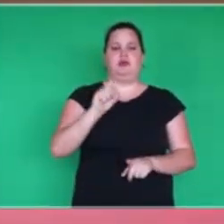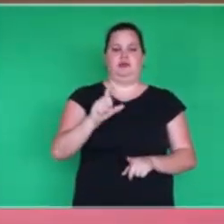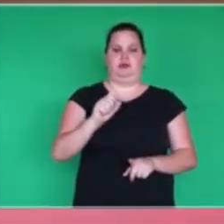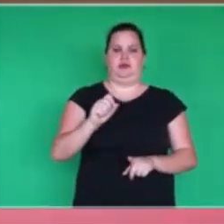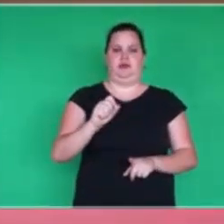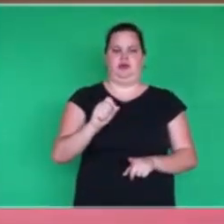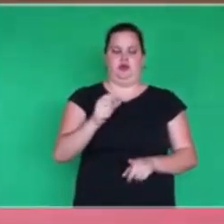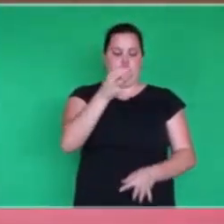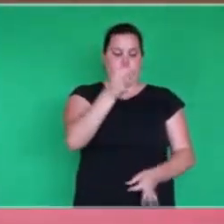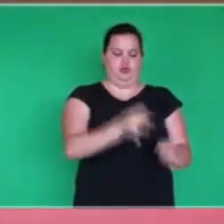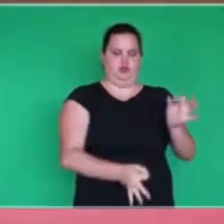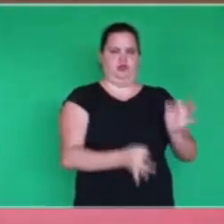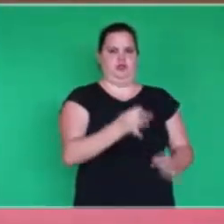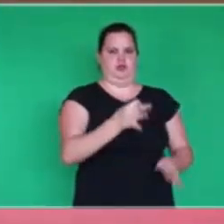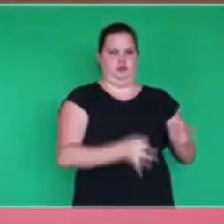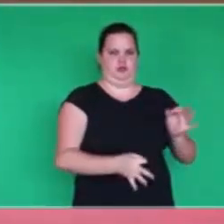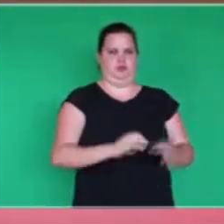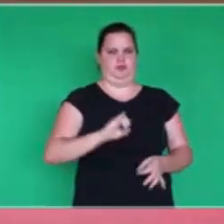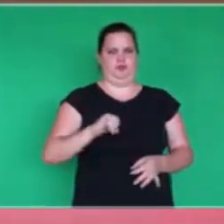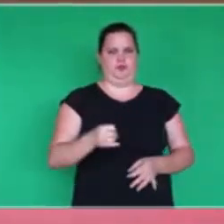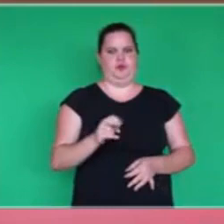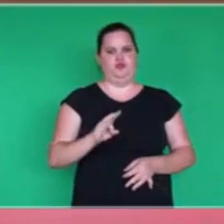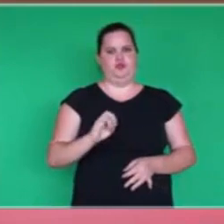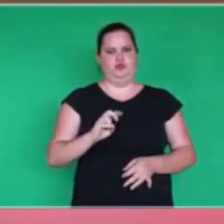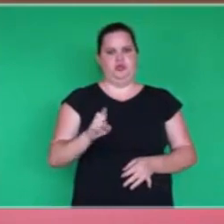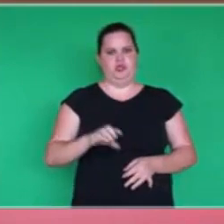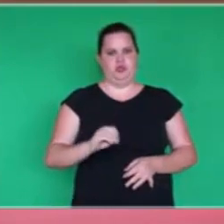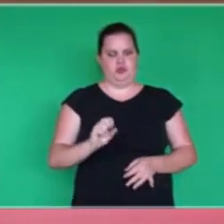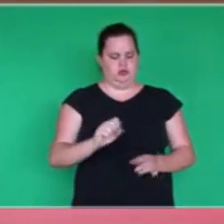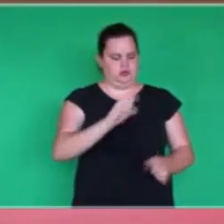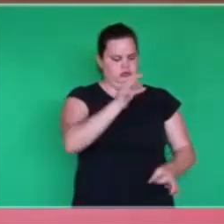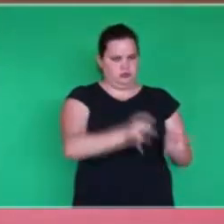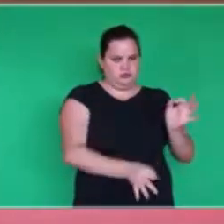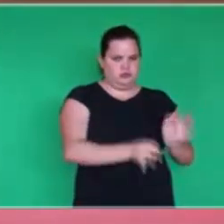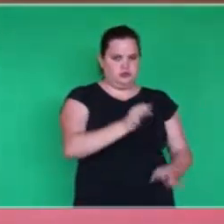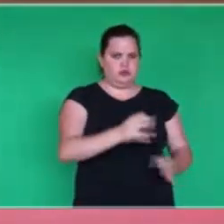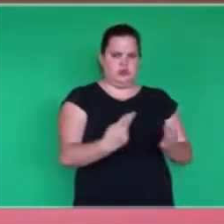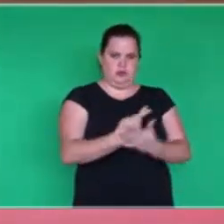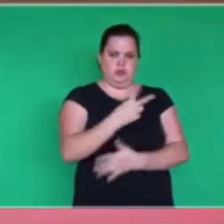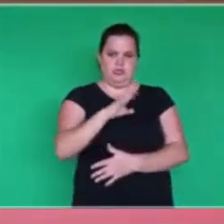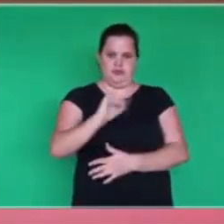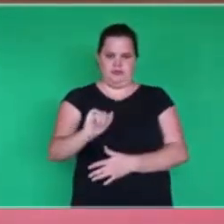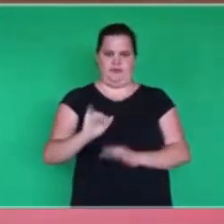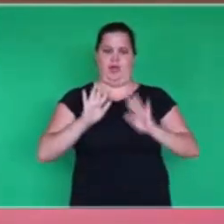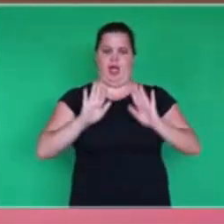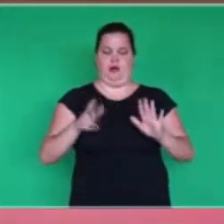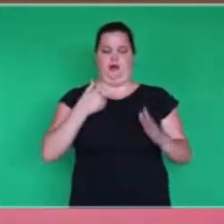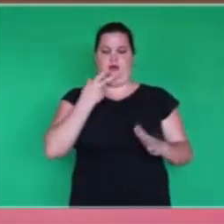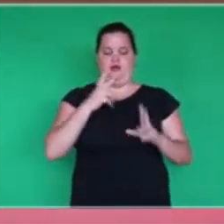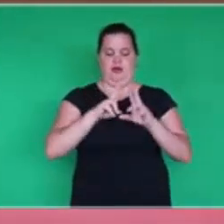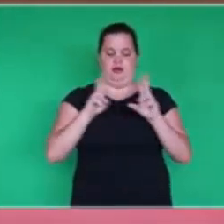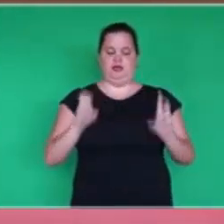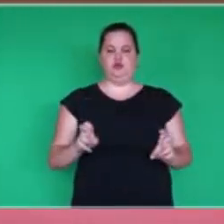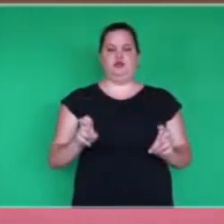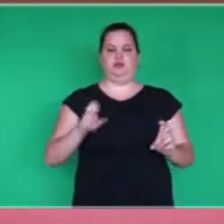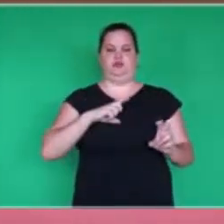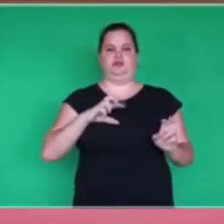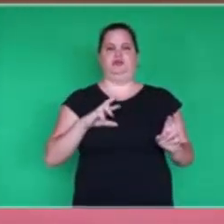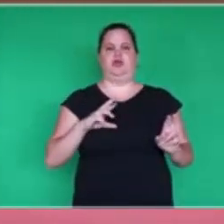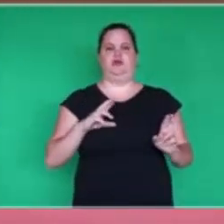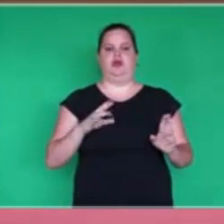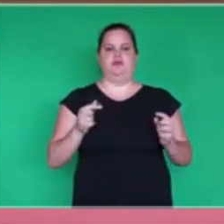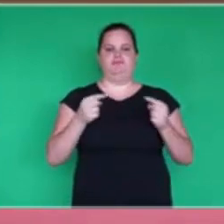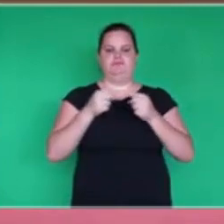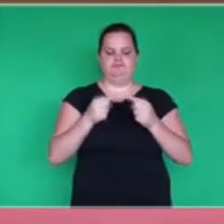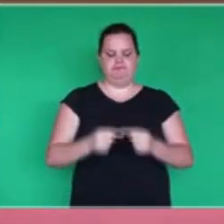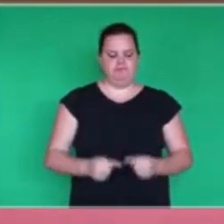which leads us now to study the judgments. We are going to anticipate here today a subject that is related